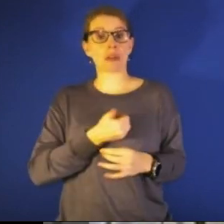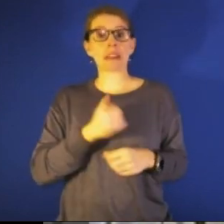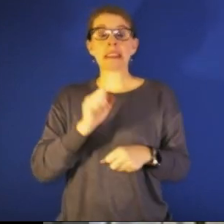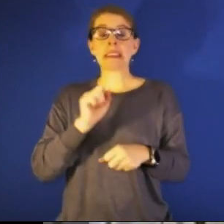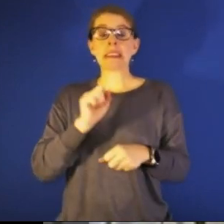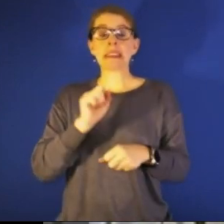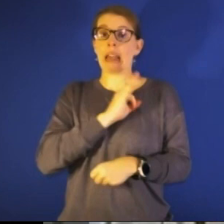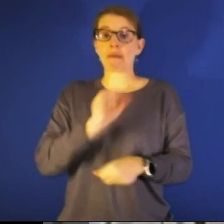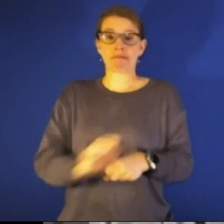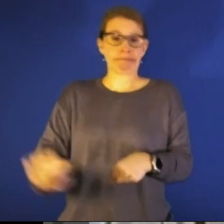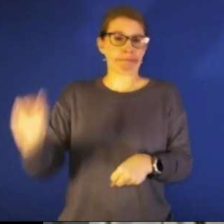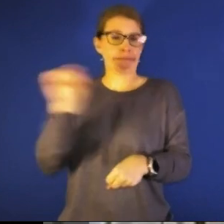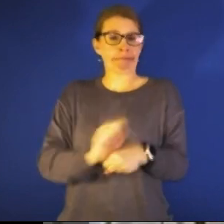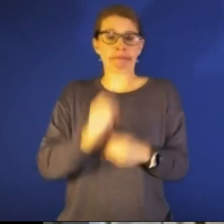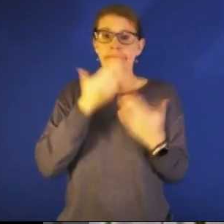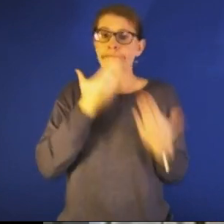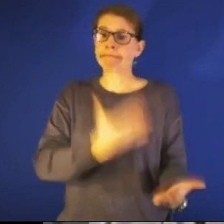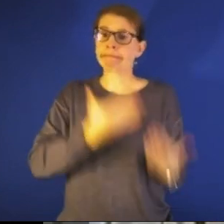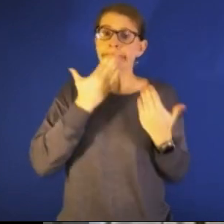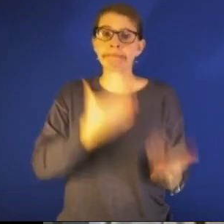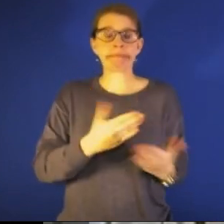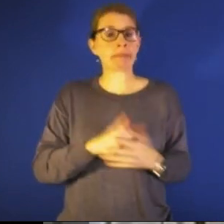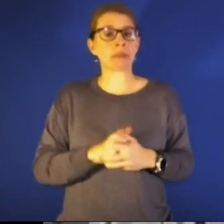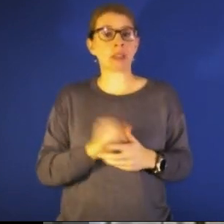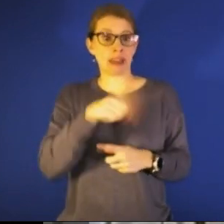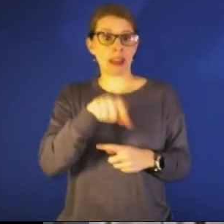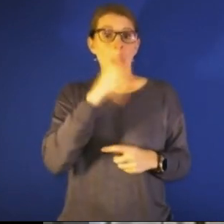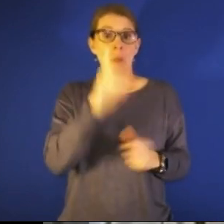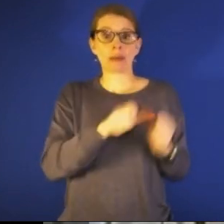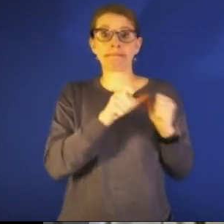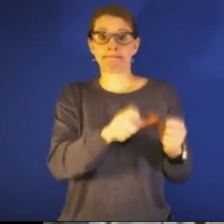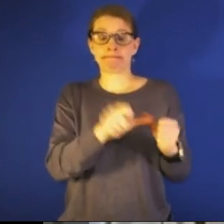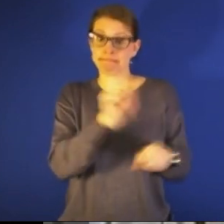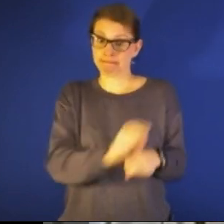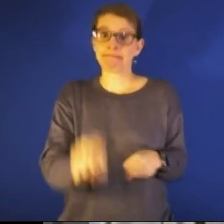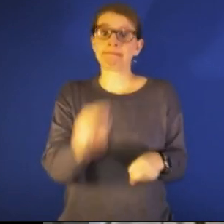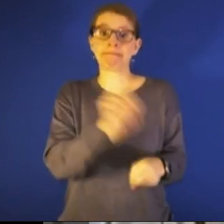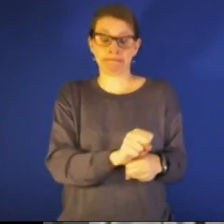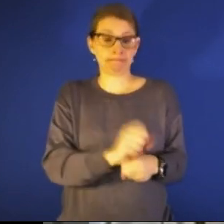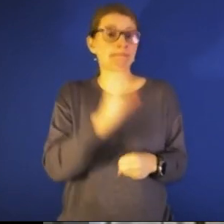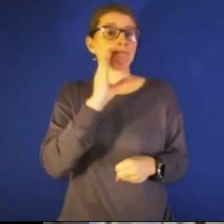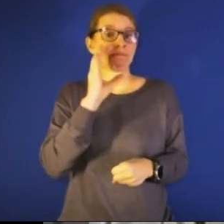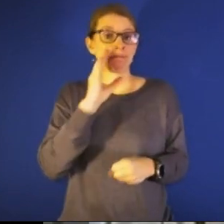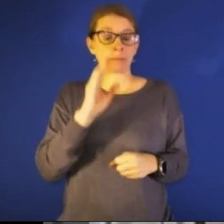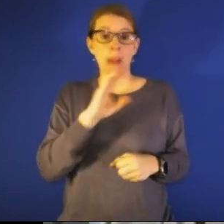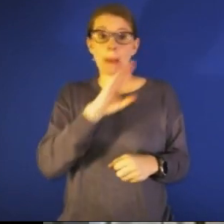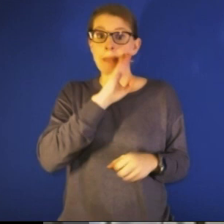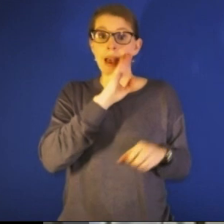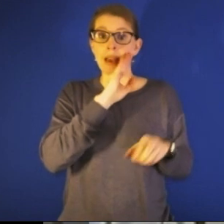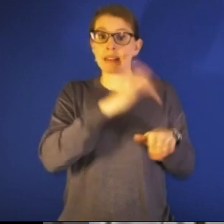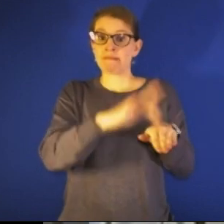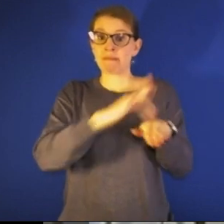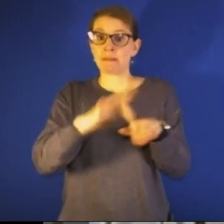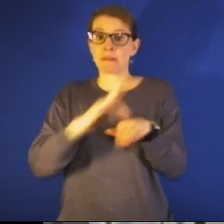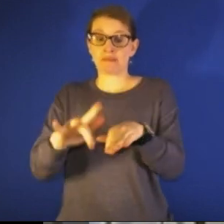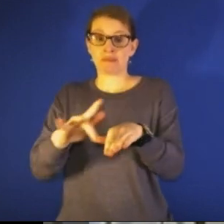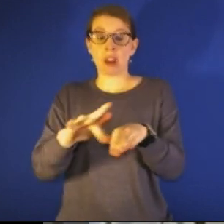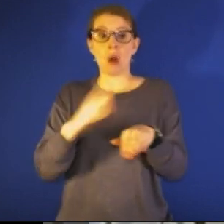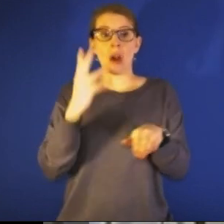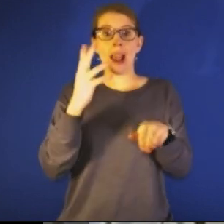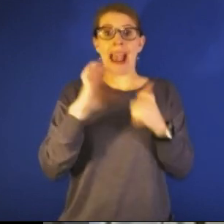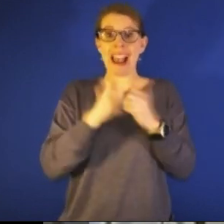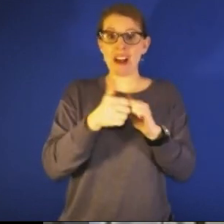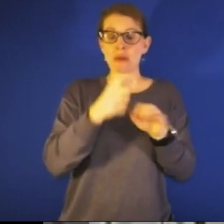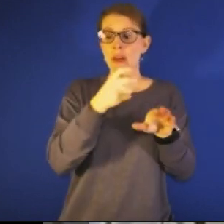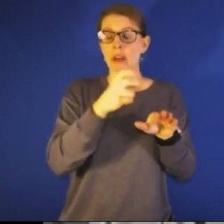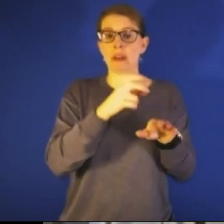thank them all for what they're doing. And they will continue to do that, and freeing up beds by getting patients